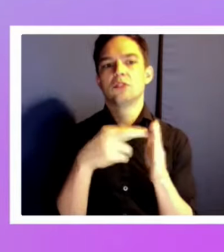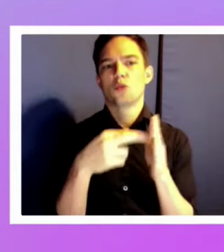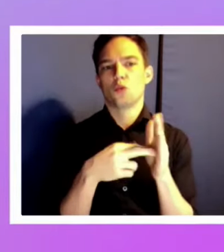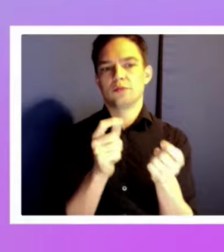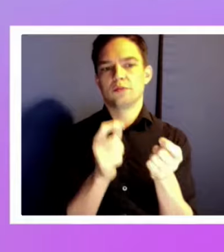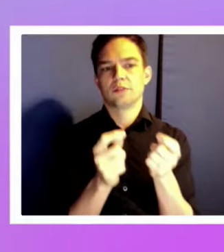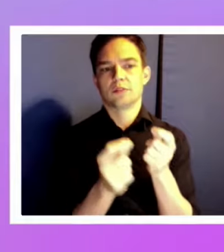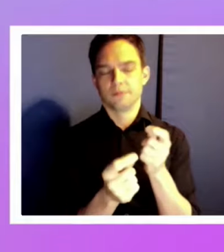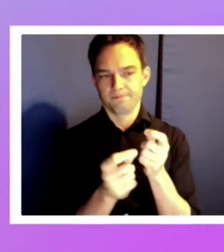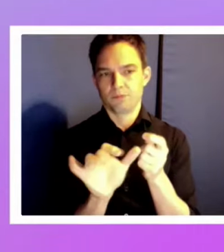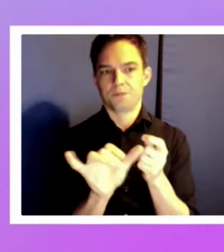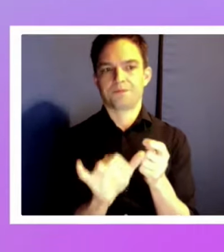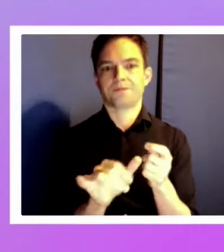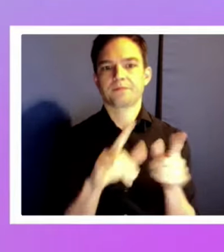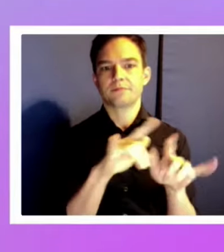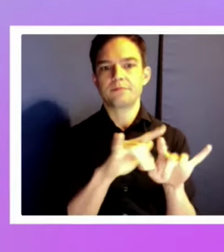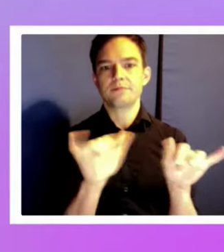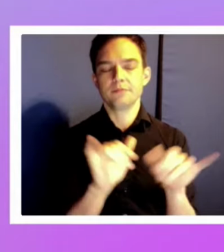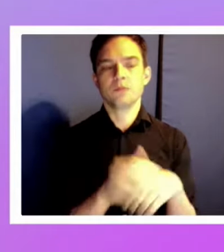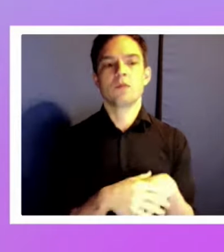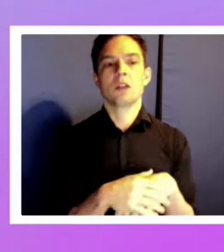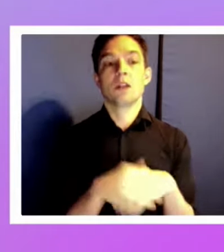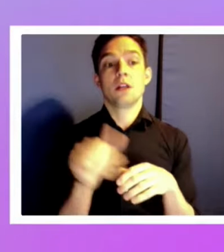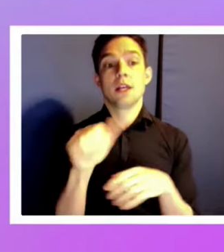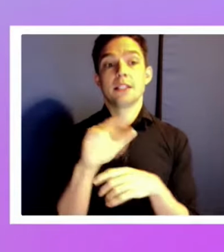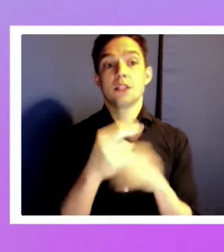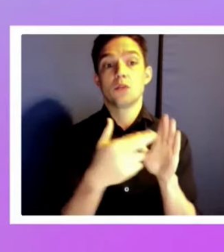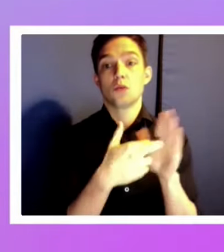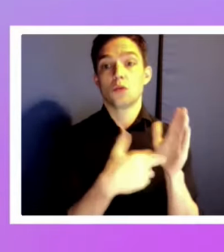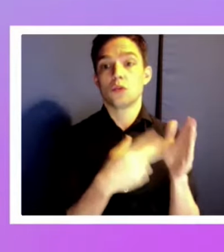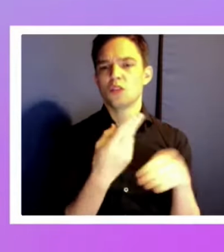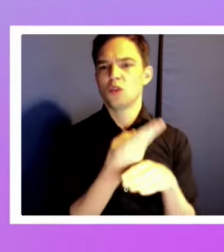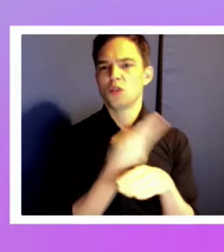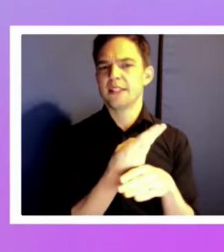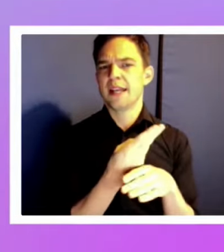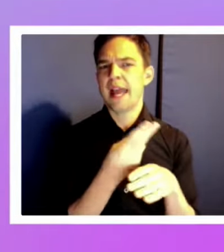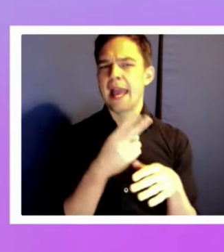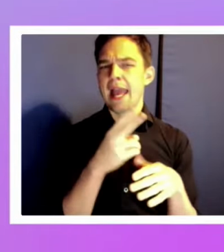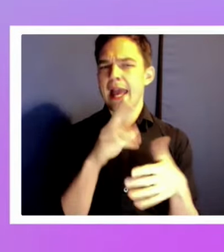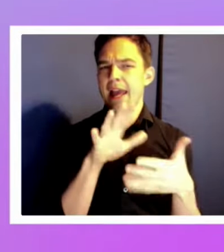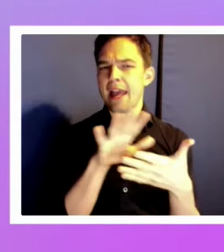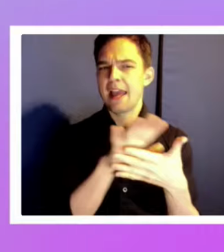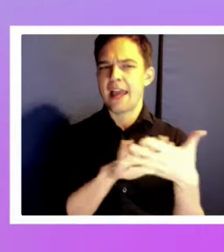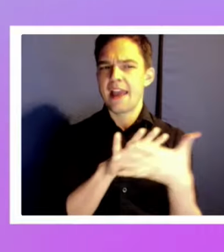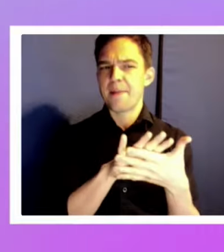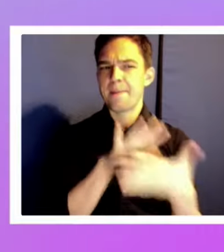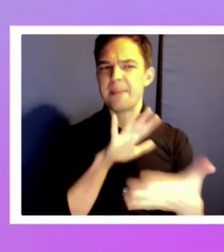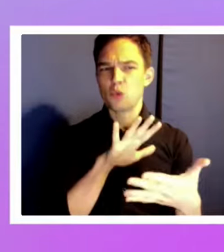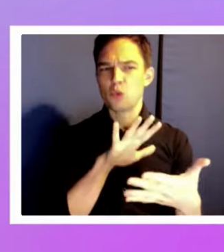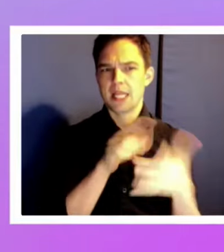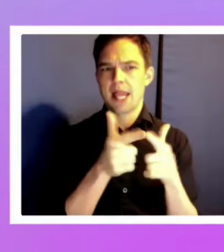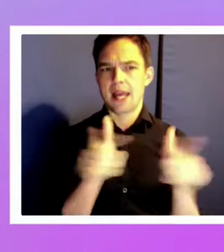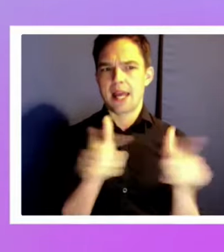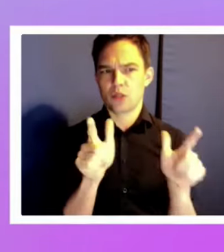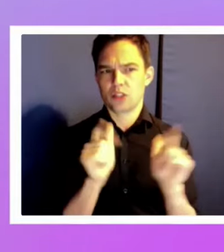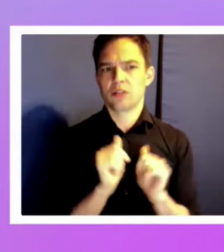Secondly, the ACT rules use ambiguous language. One of the